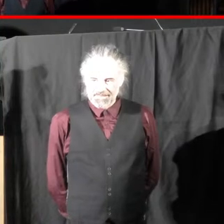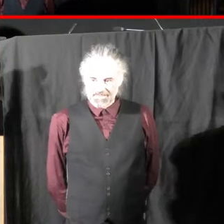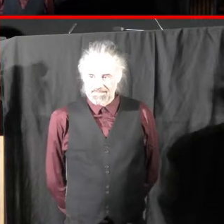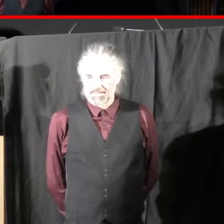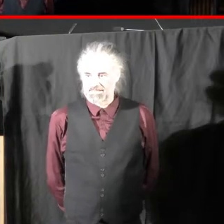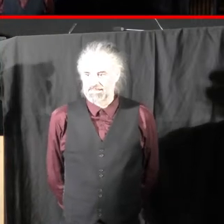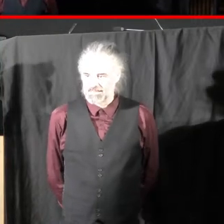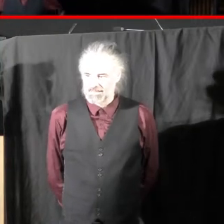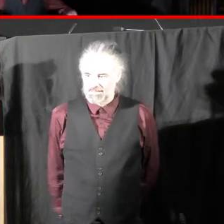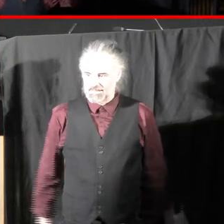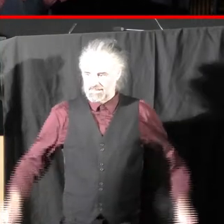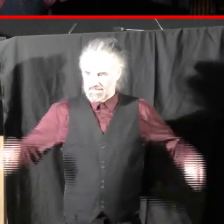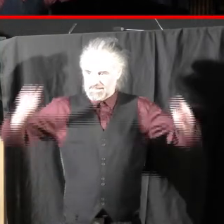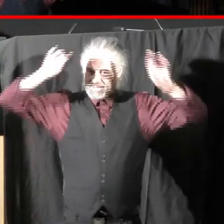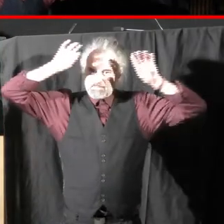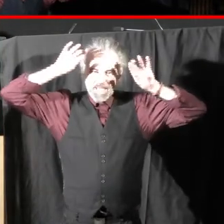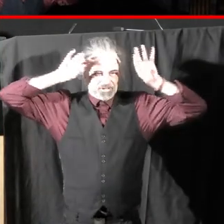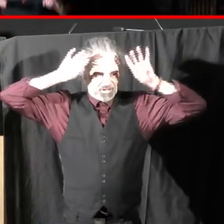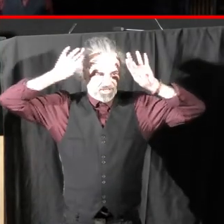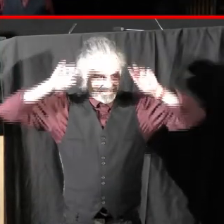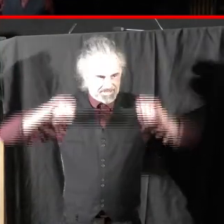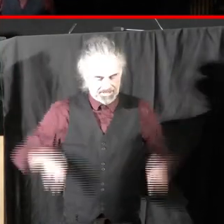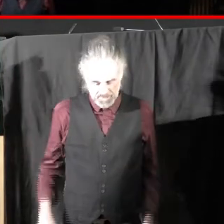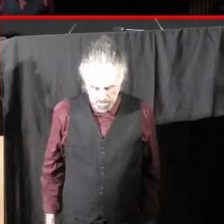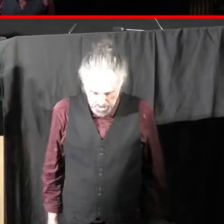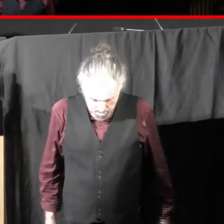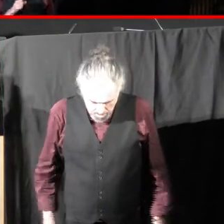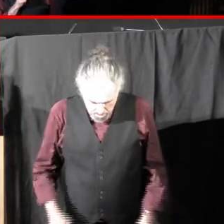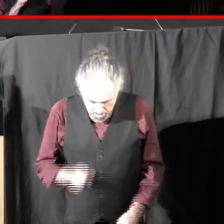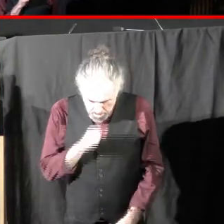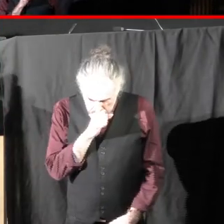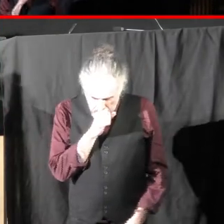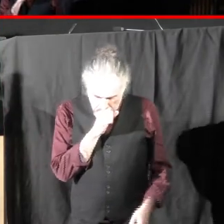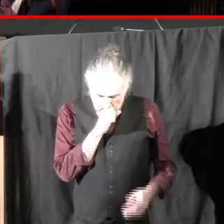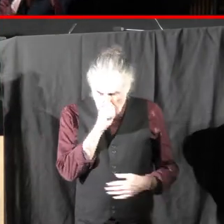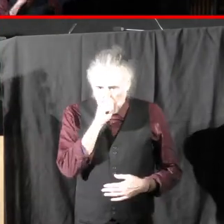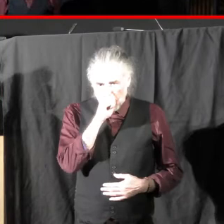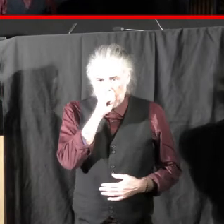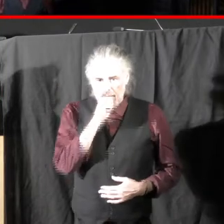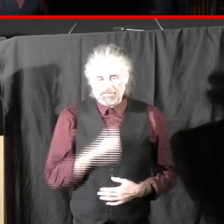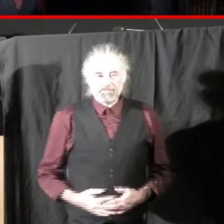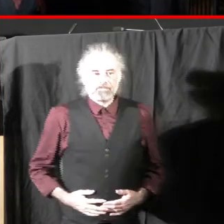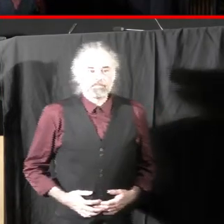Magic. I'm a hot scientist. I can't find my job.